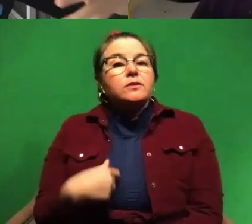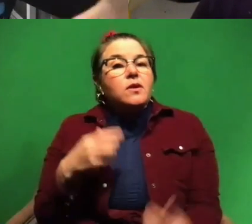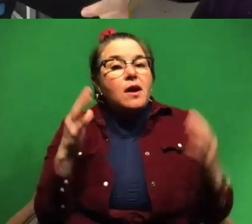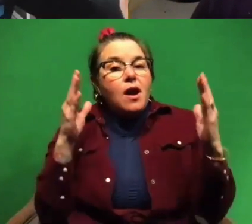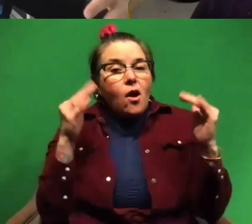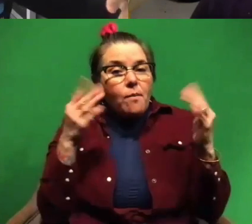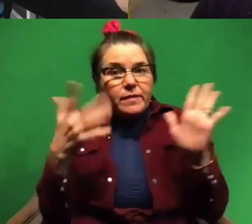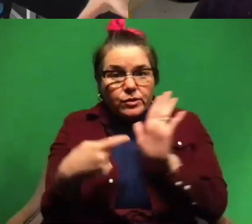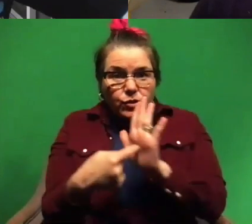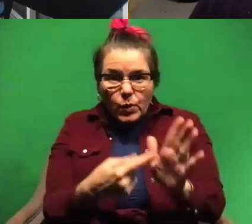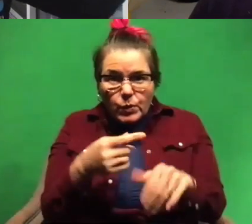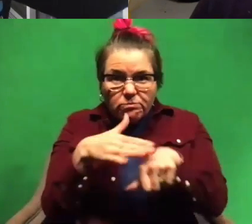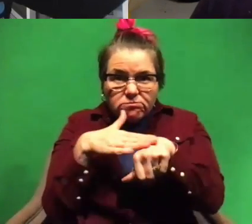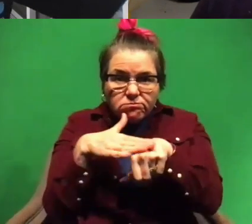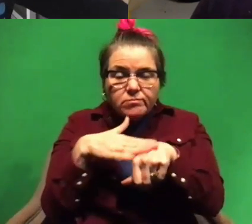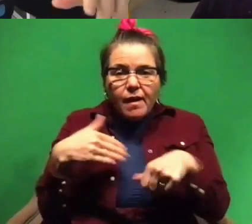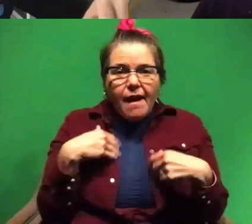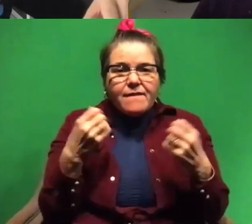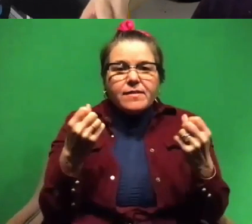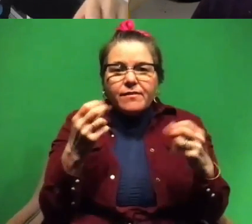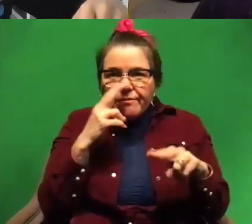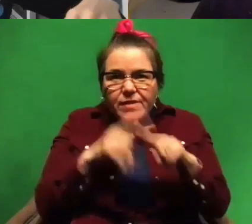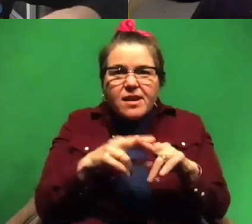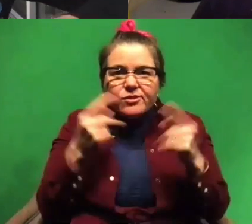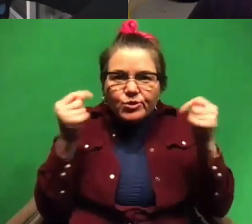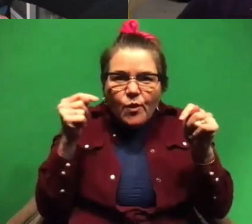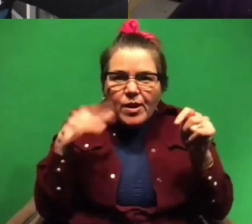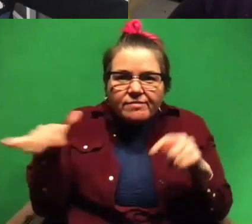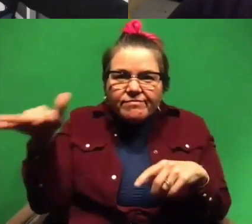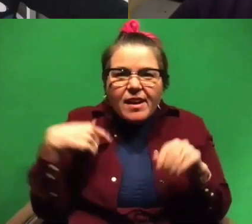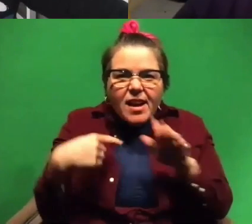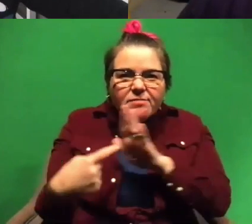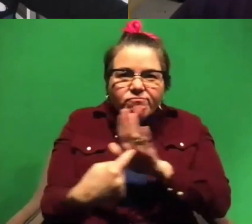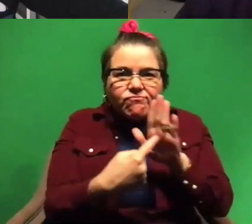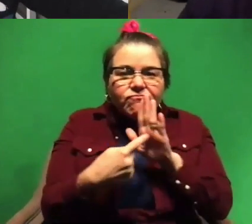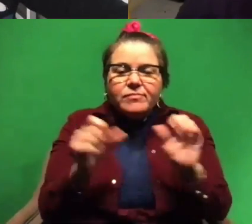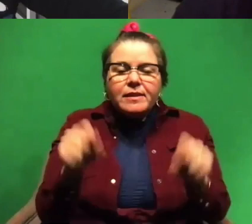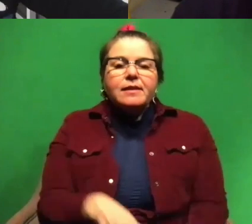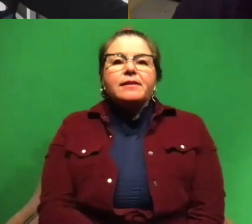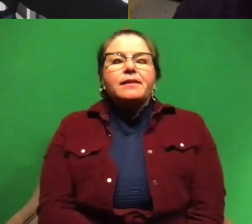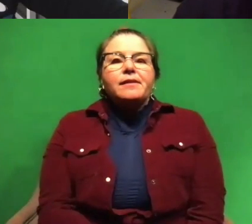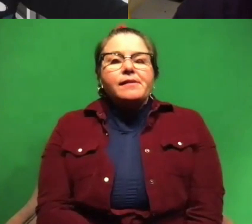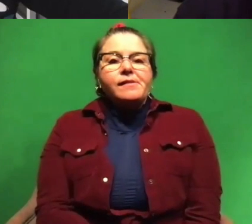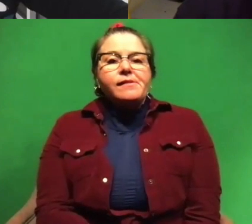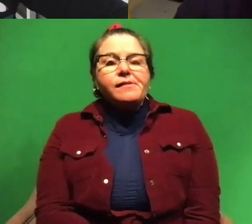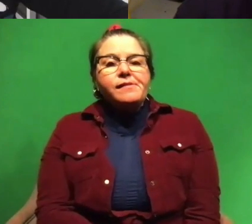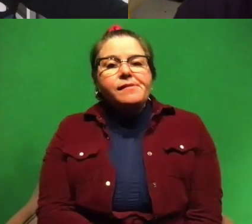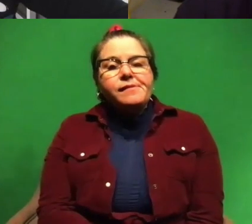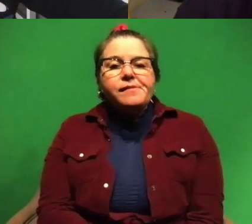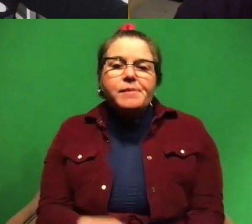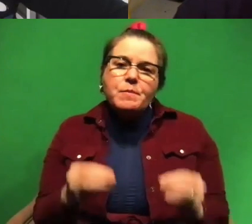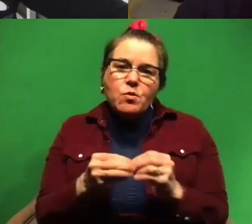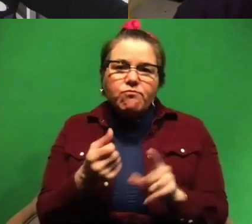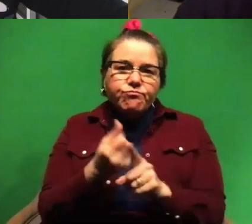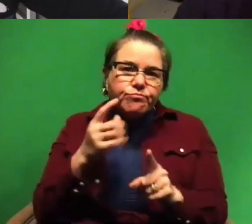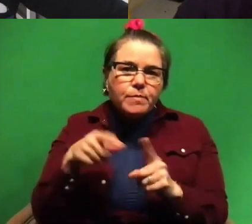showed you guys a little bit. I have all these like fun toys and stuff around me that I can show you a little bit more about the PJ shark.